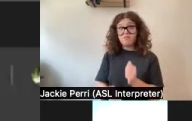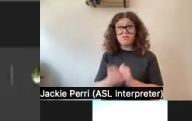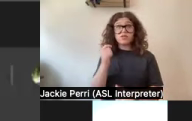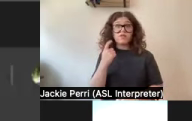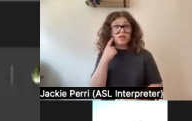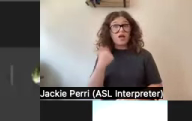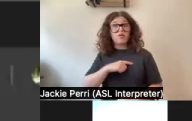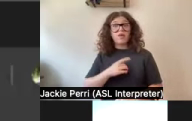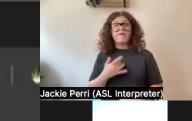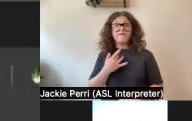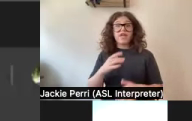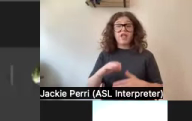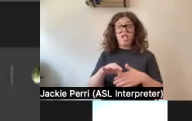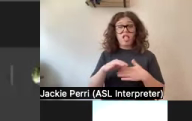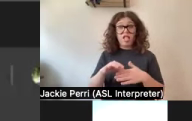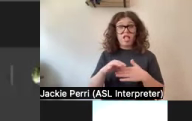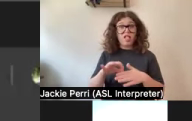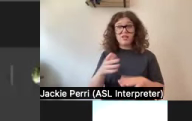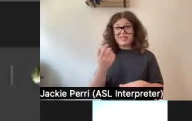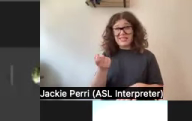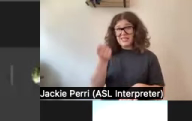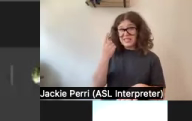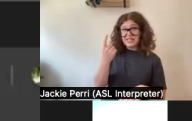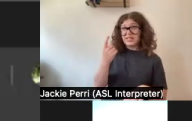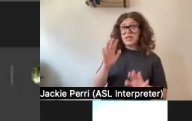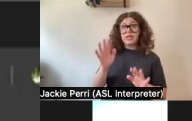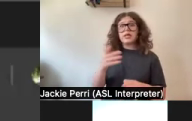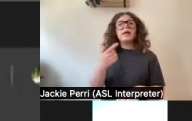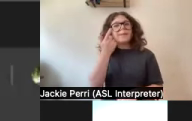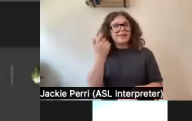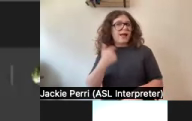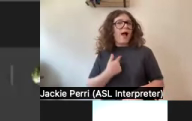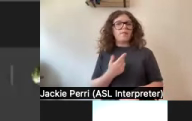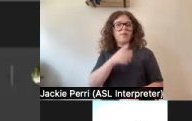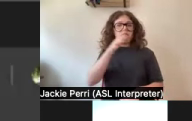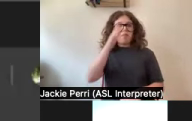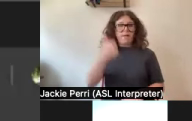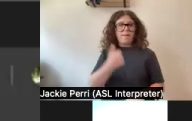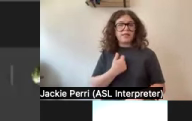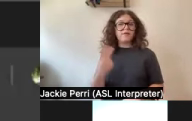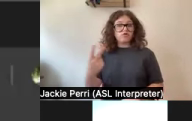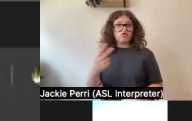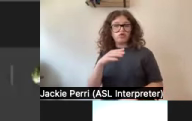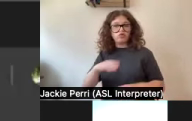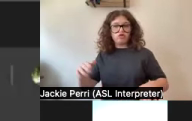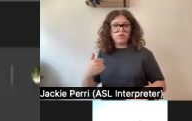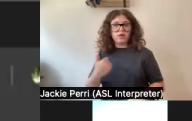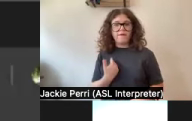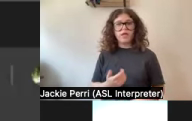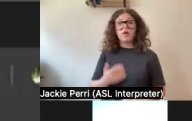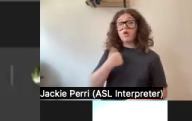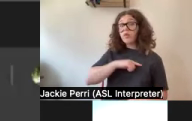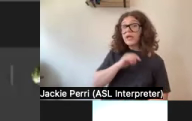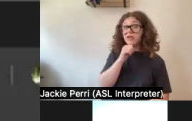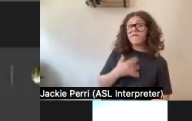because, and I am a parent of 2 children myself, is that we as parents don't feel comfortable with the content ourselves, right? If